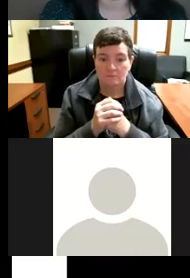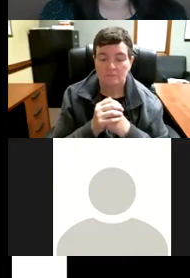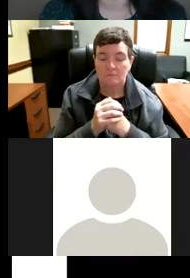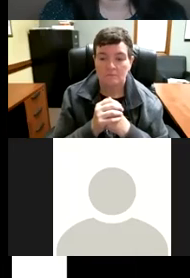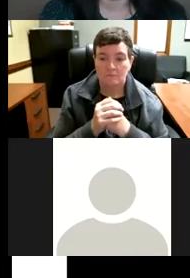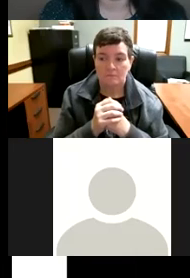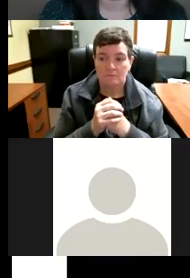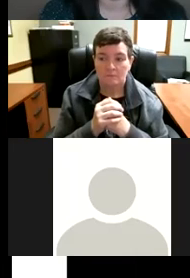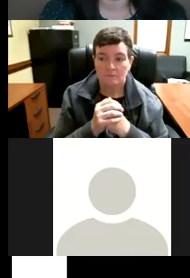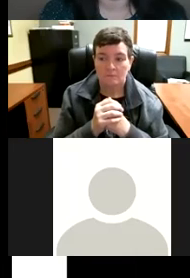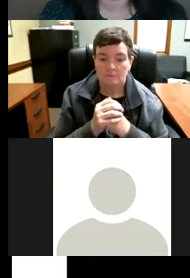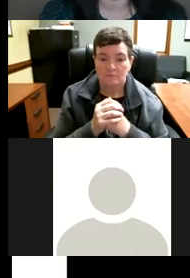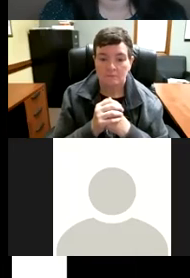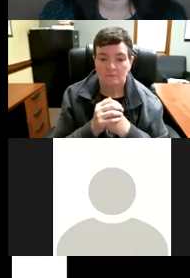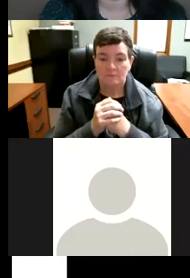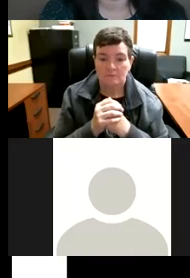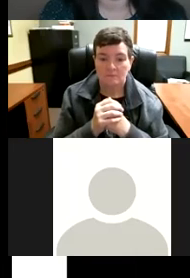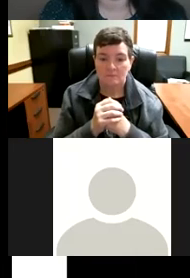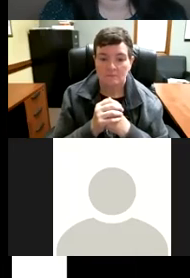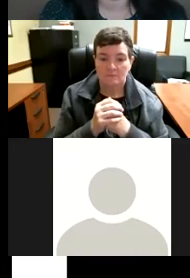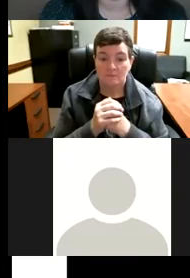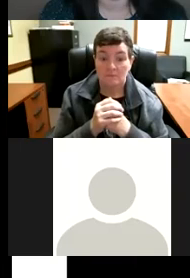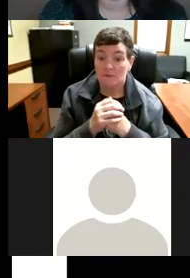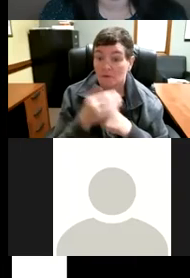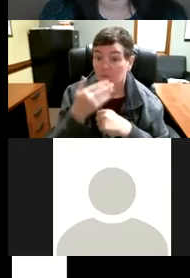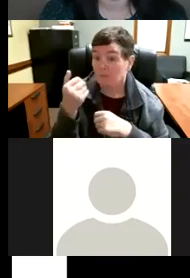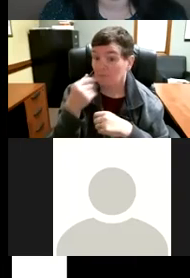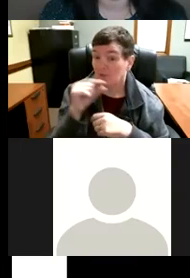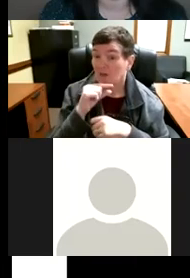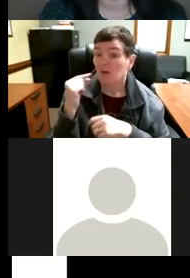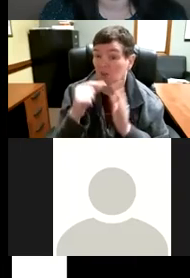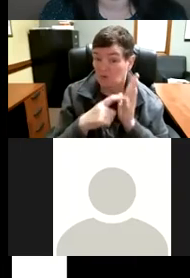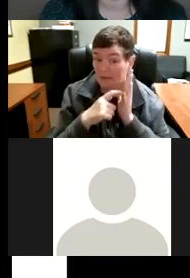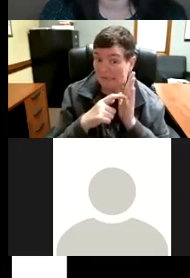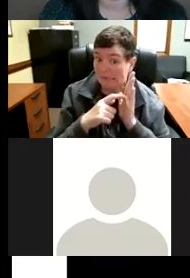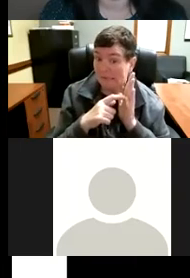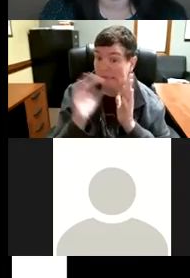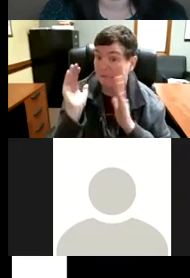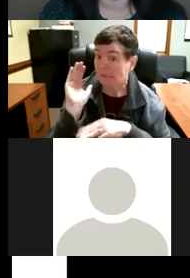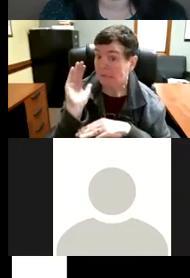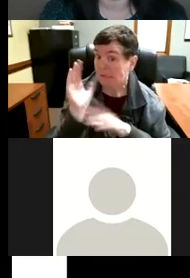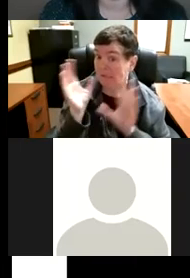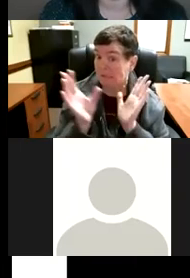Yeah. All right, I think I have to get better glue. Oh, look, it sticks.